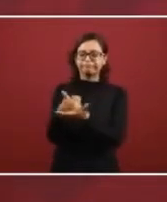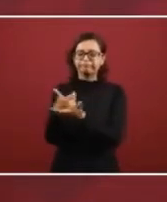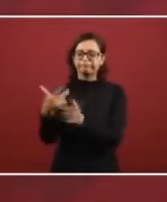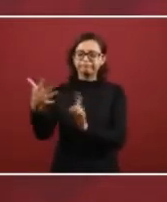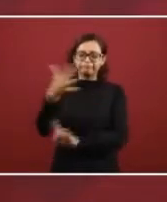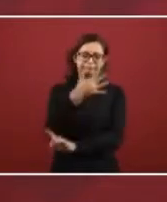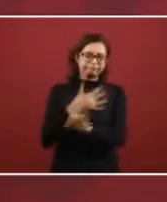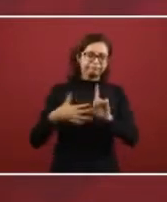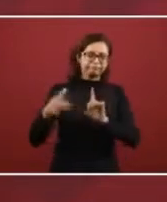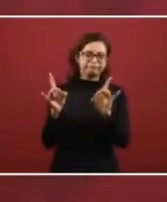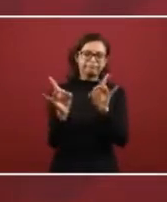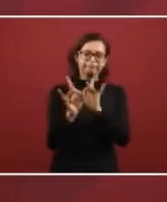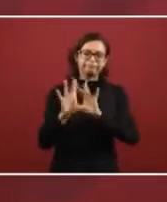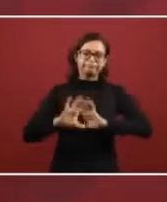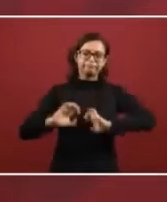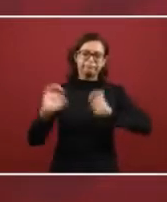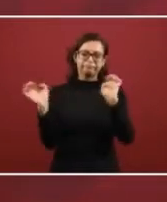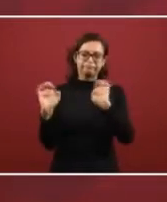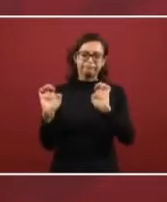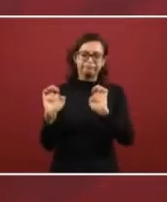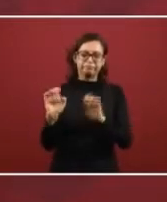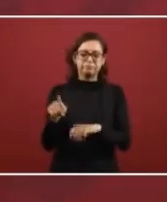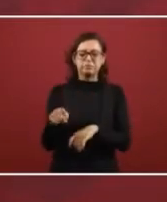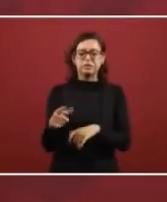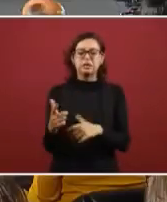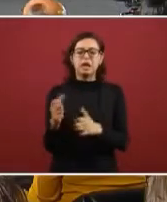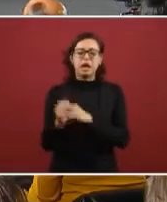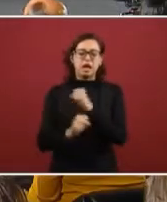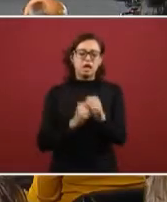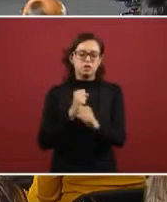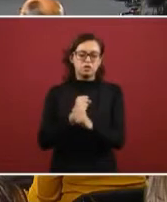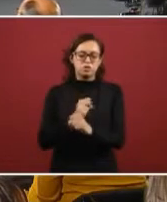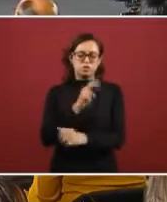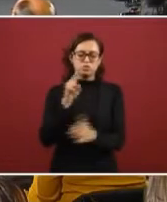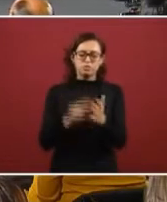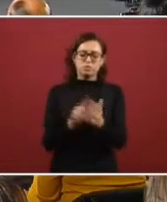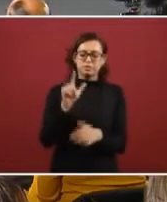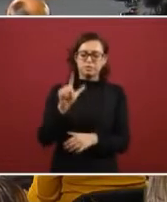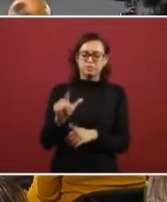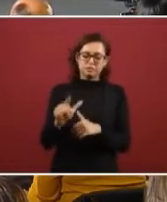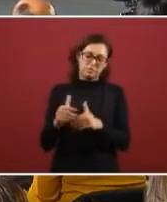the people related to emergency after the